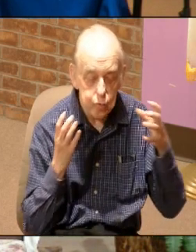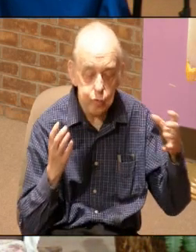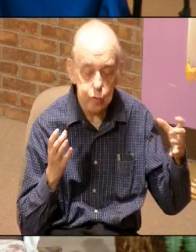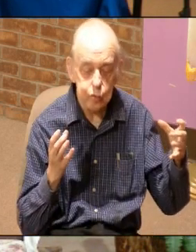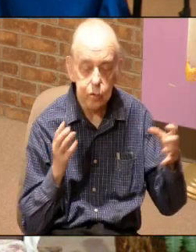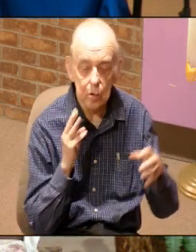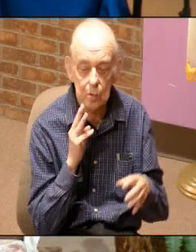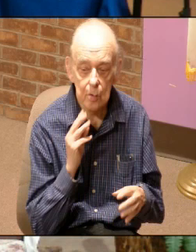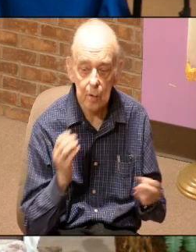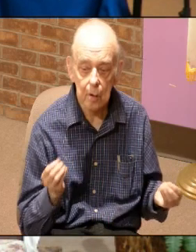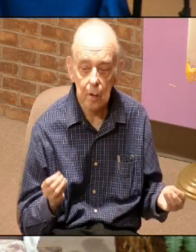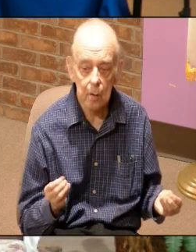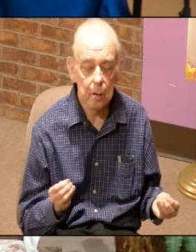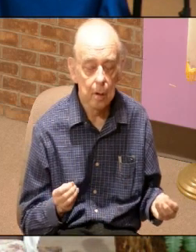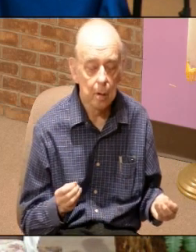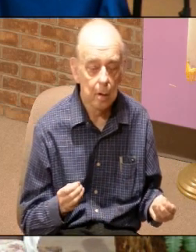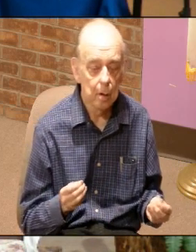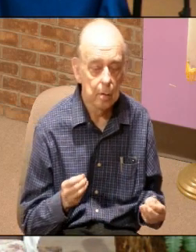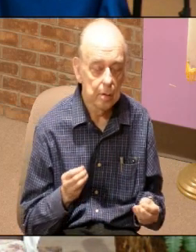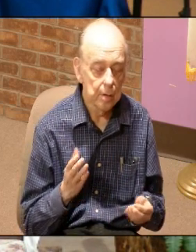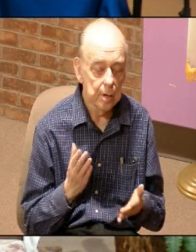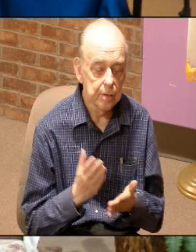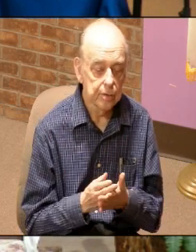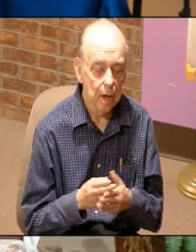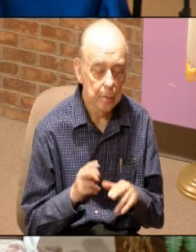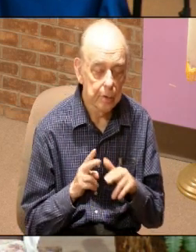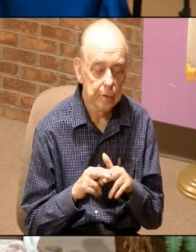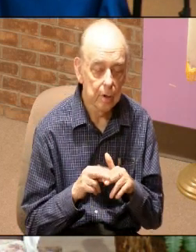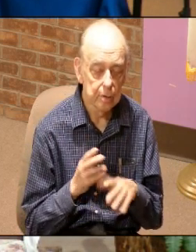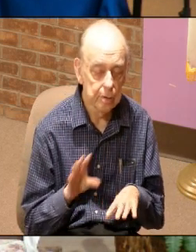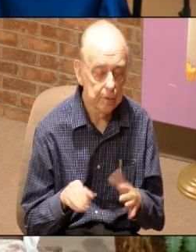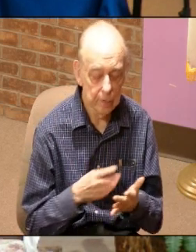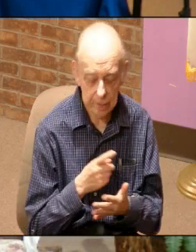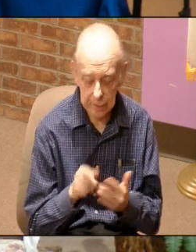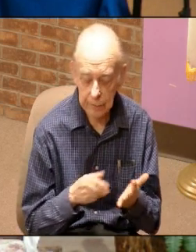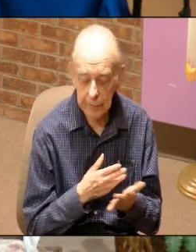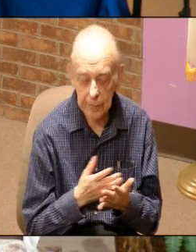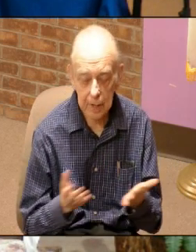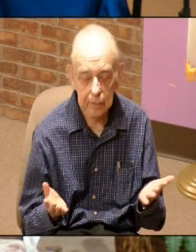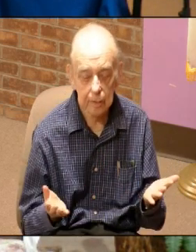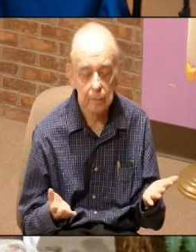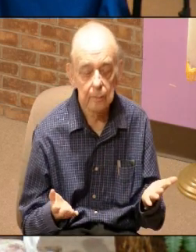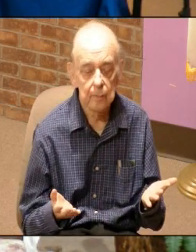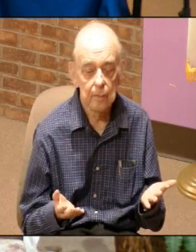we were told cut out the salts you quit doing this quit doing that